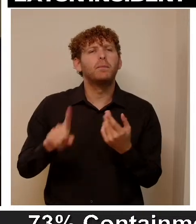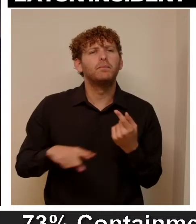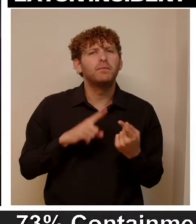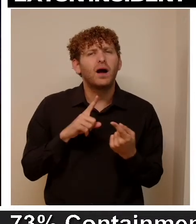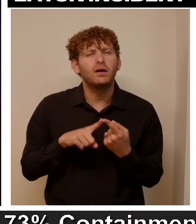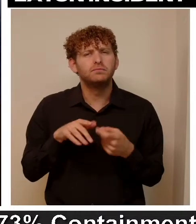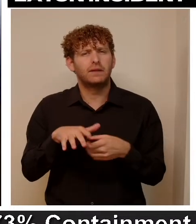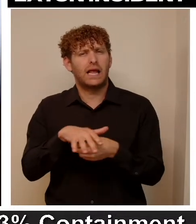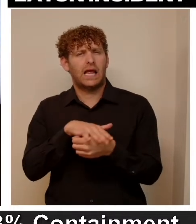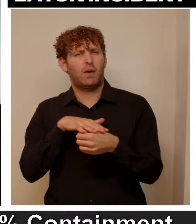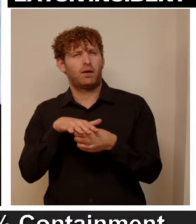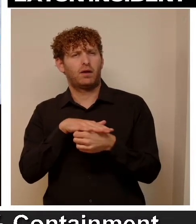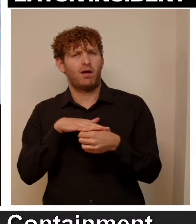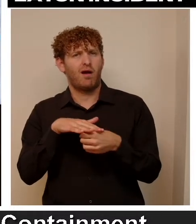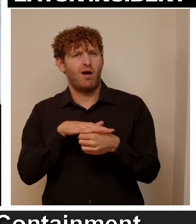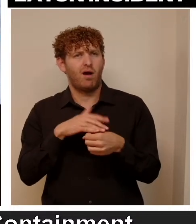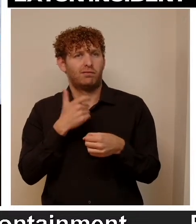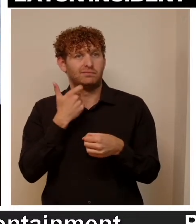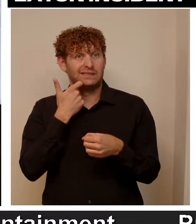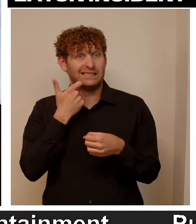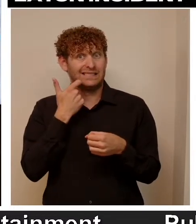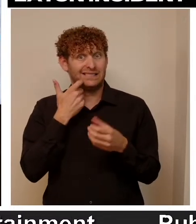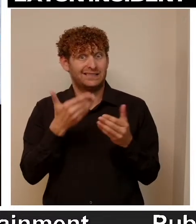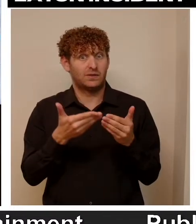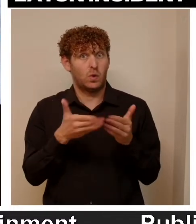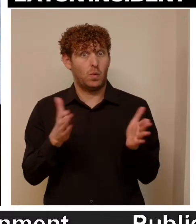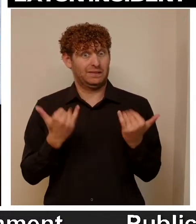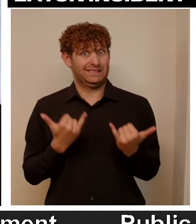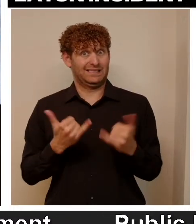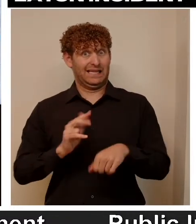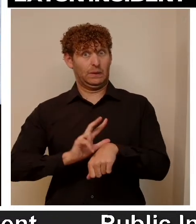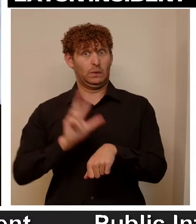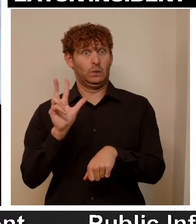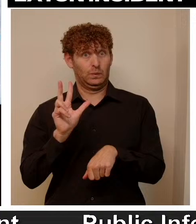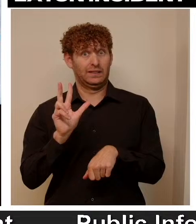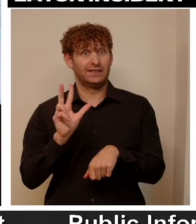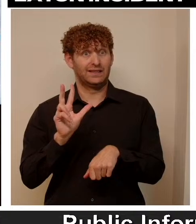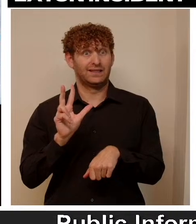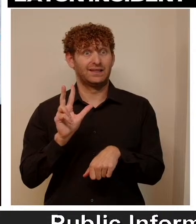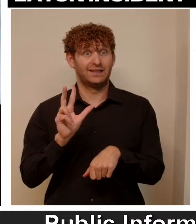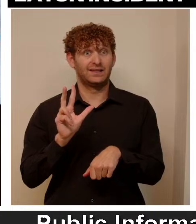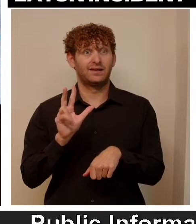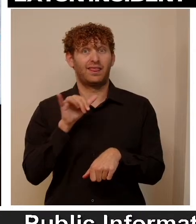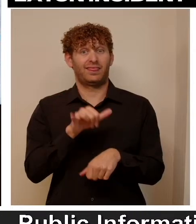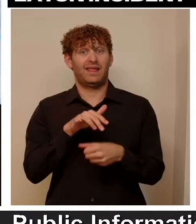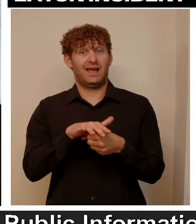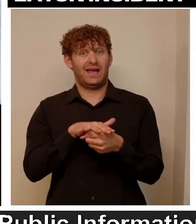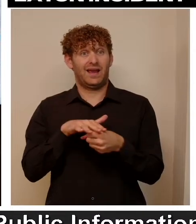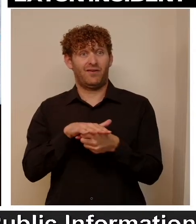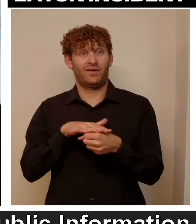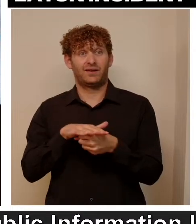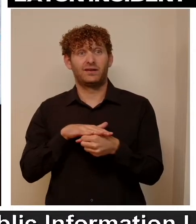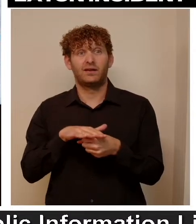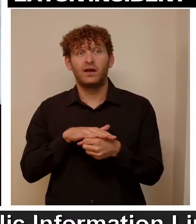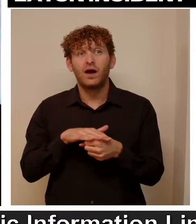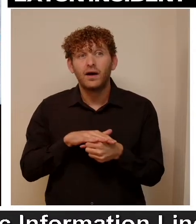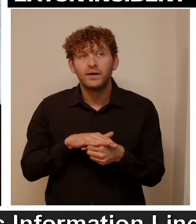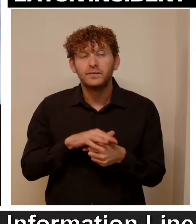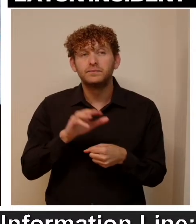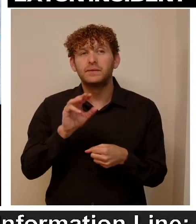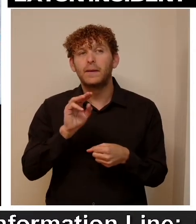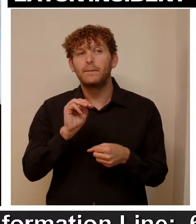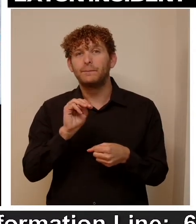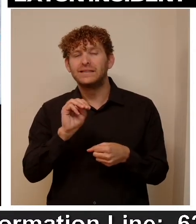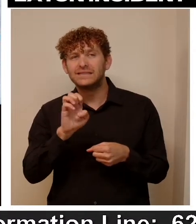that has been reopened as of 3 o'clock today. It's going to be south of Mendocino, north